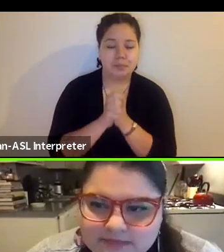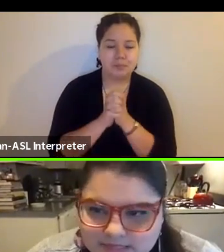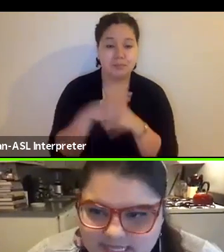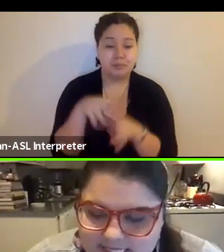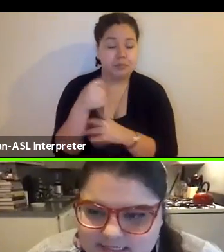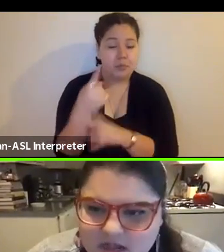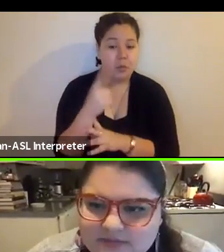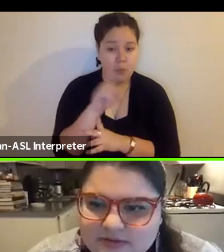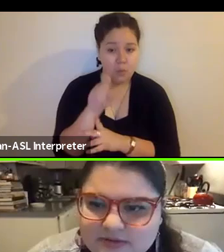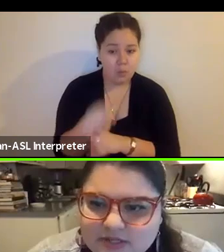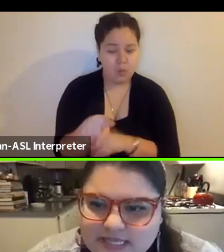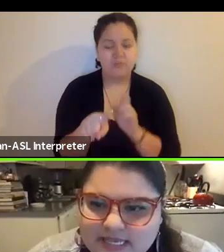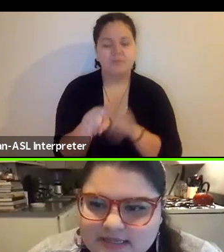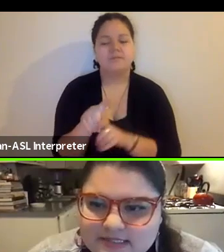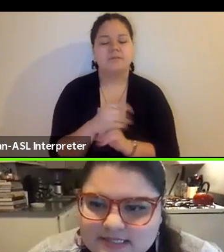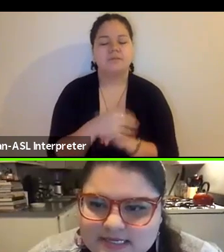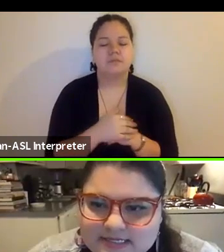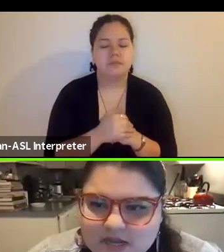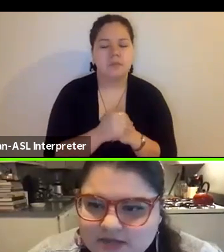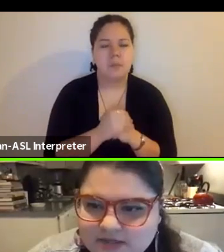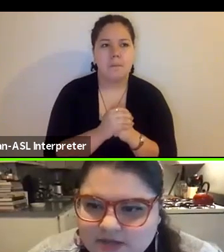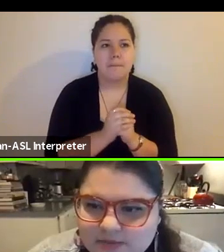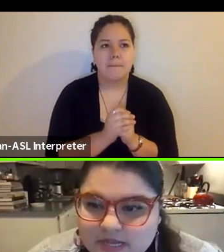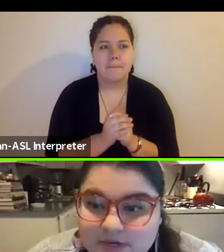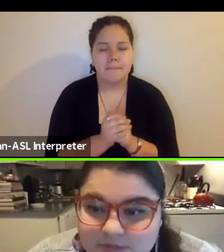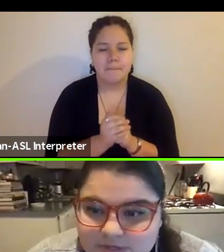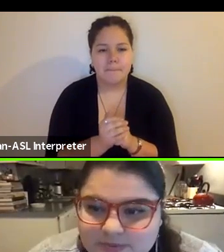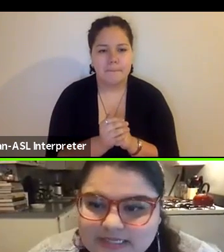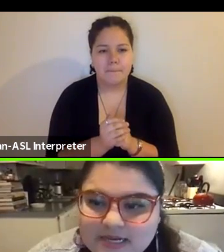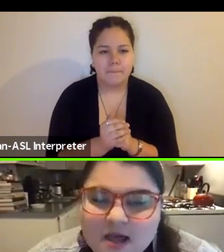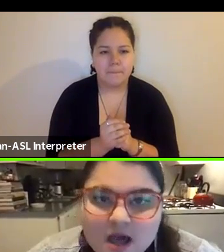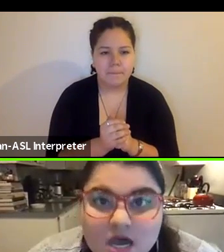working in place, often on land, that is